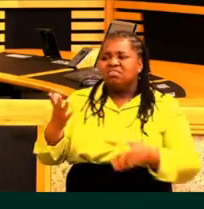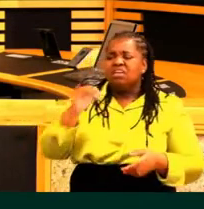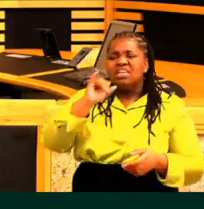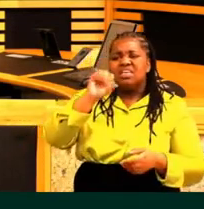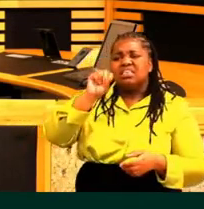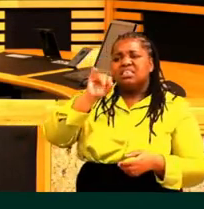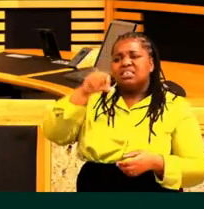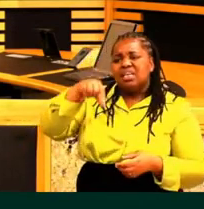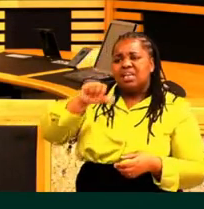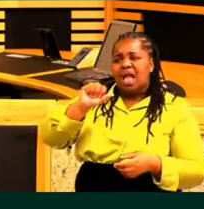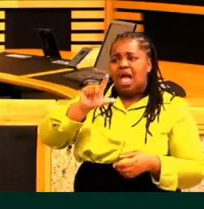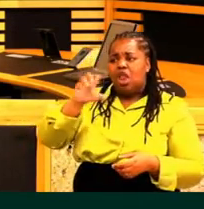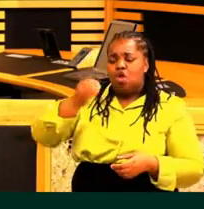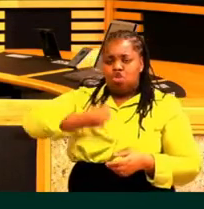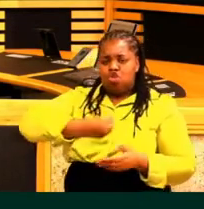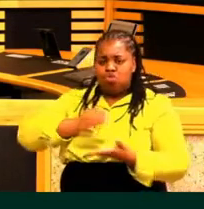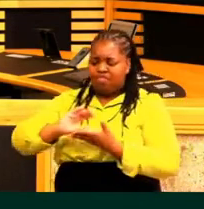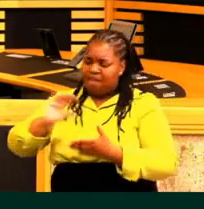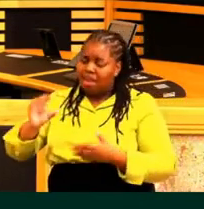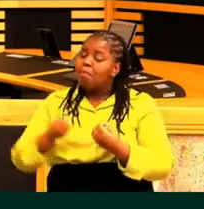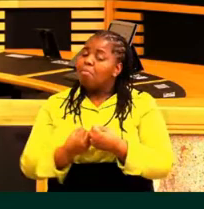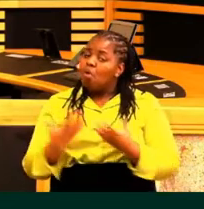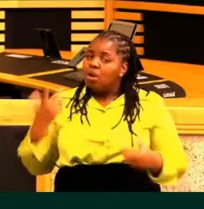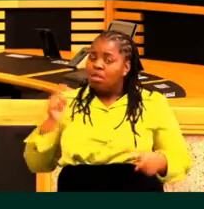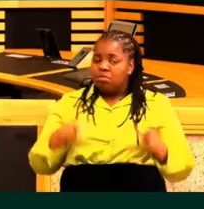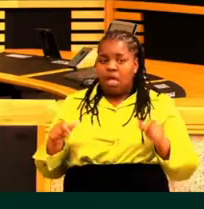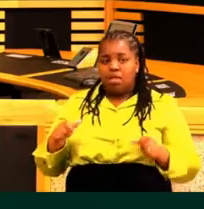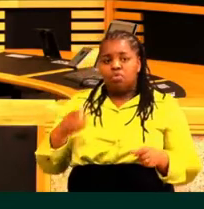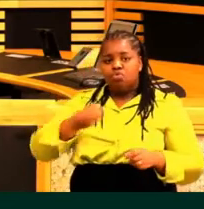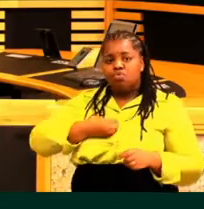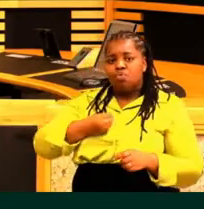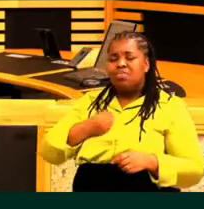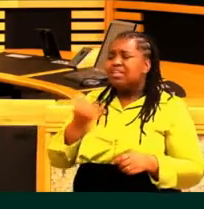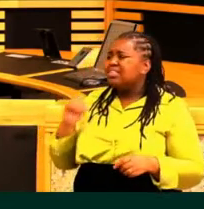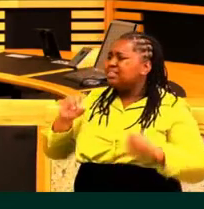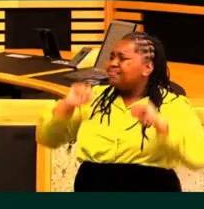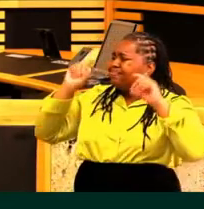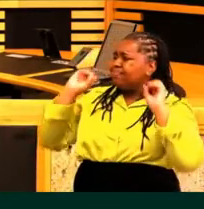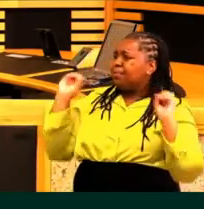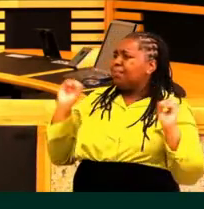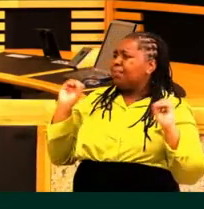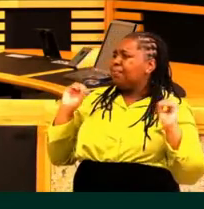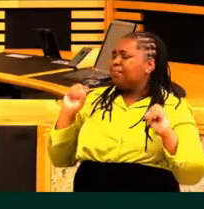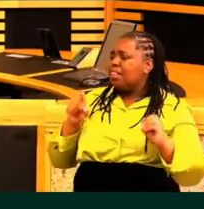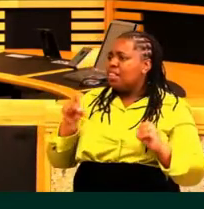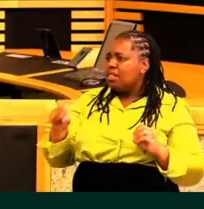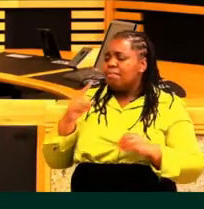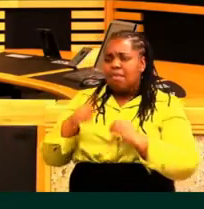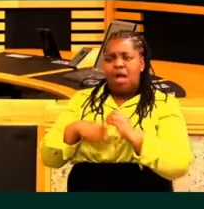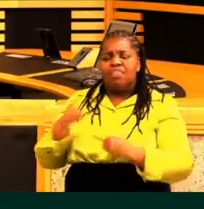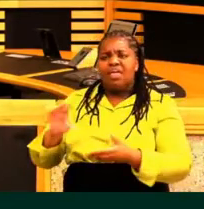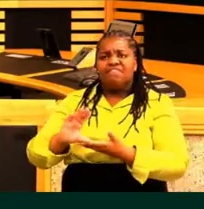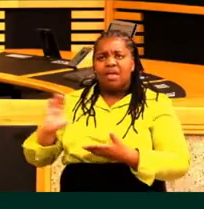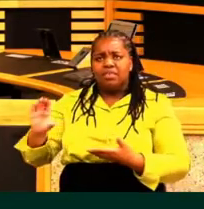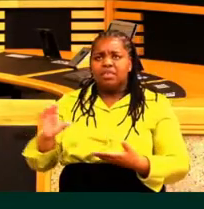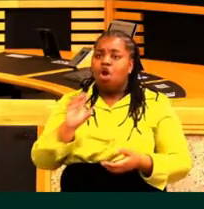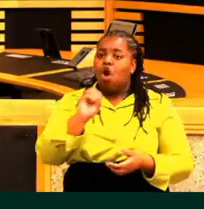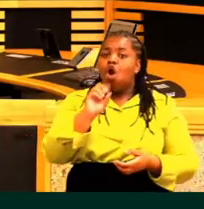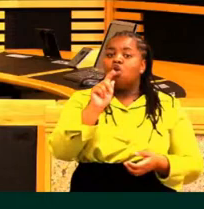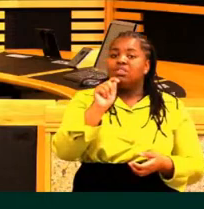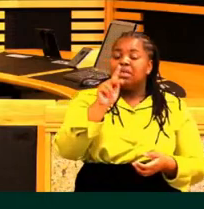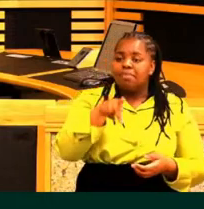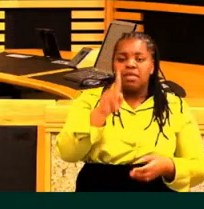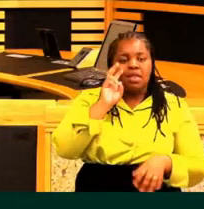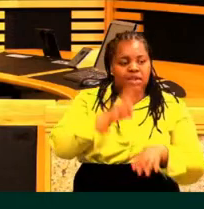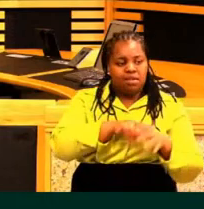fund as many young people in Sarah padman are still unaware of this great initiative therefore the OTP needs to